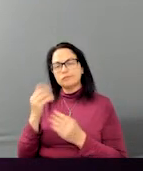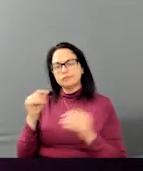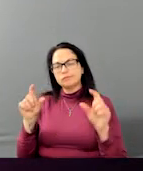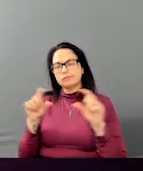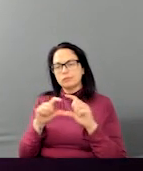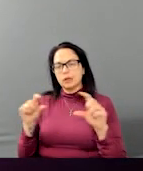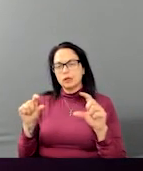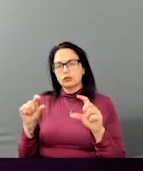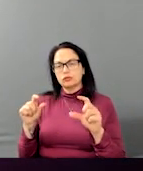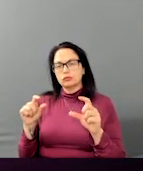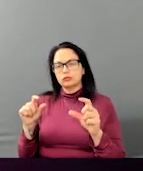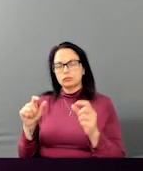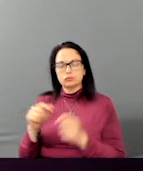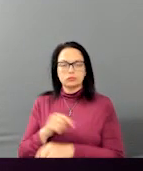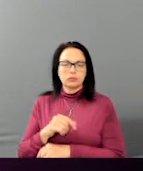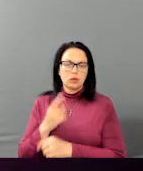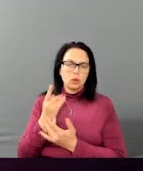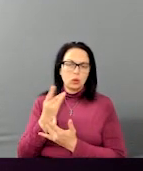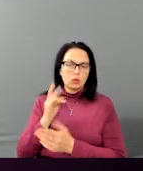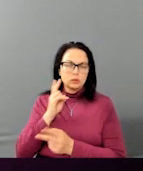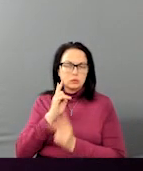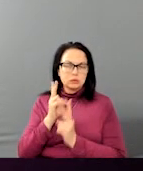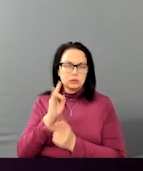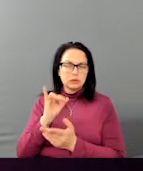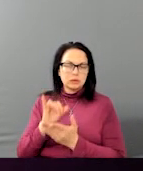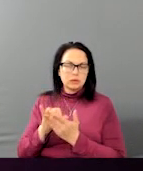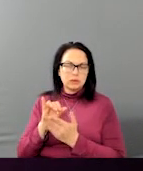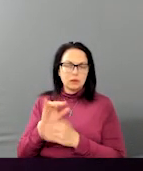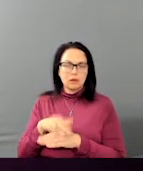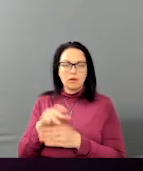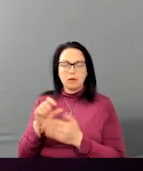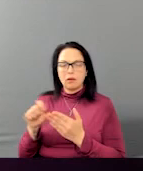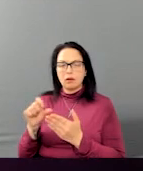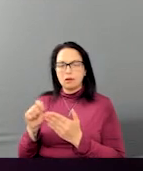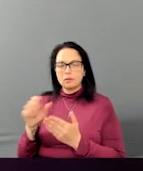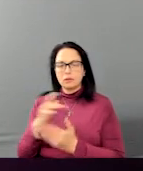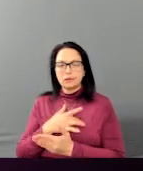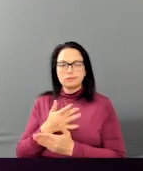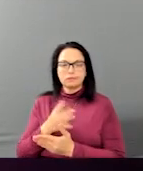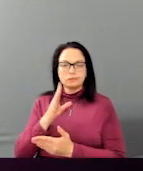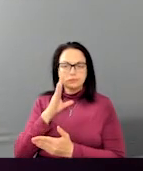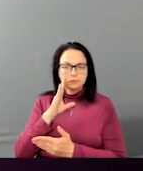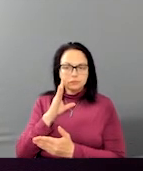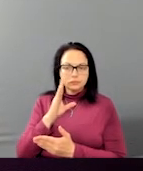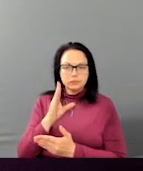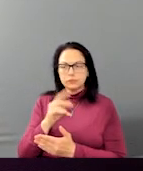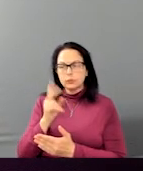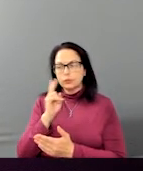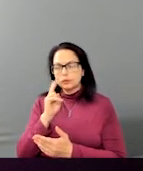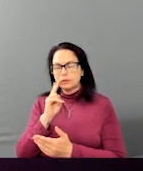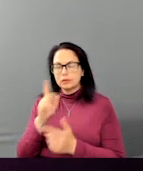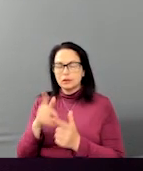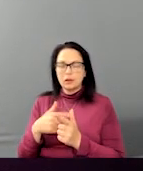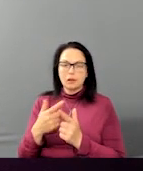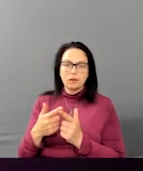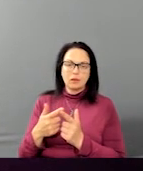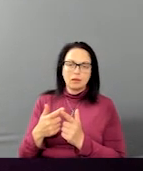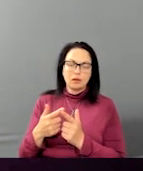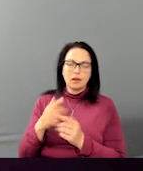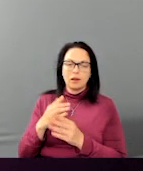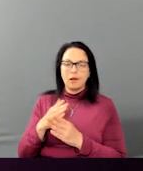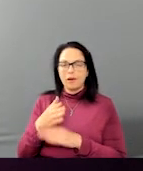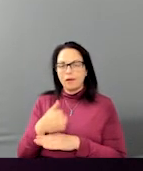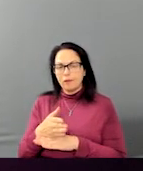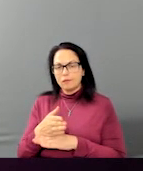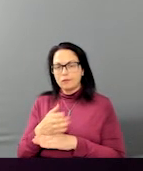or something. Wait until we visually see that on the page, because that's what the user would see. And then afterwards, we